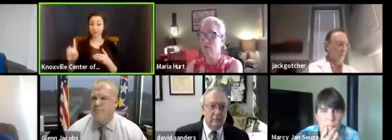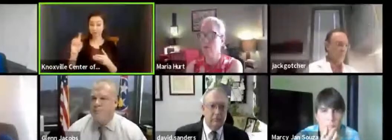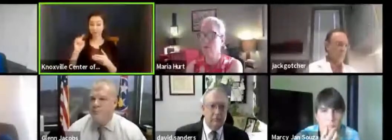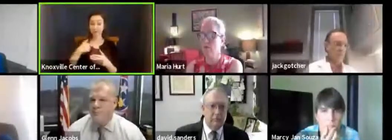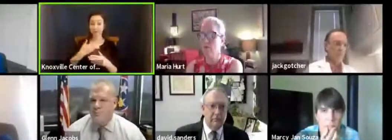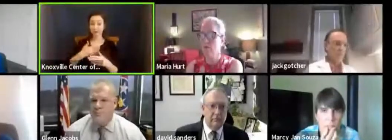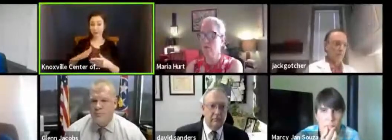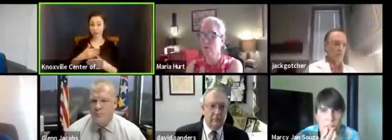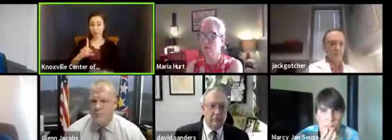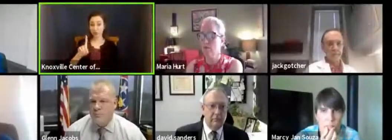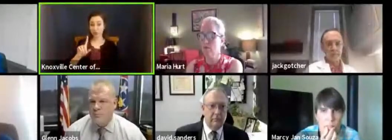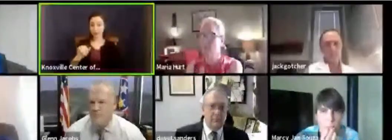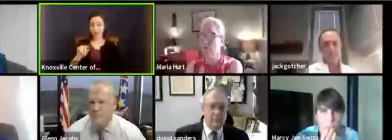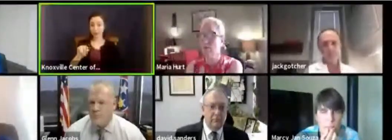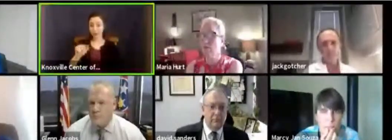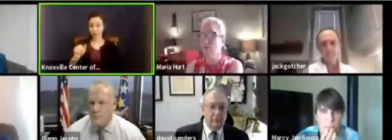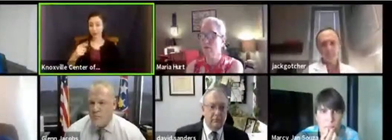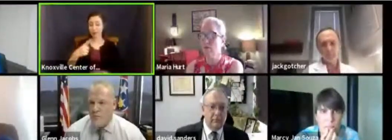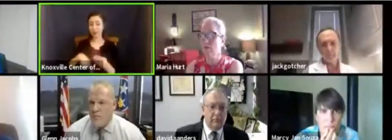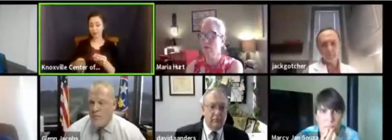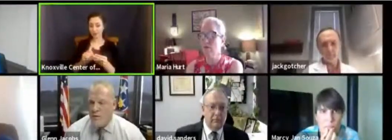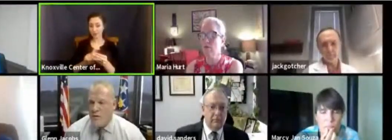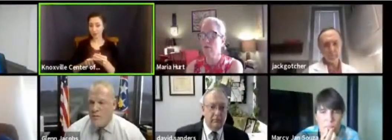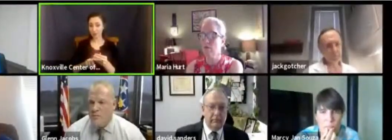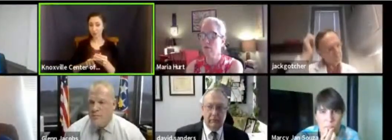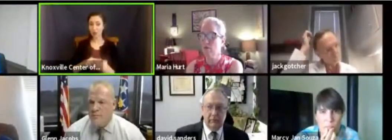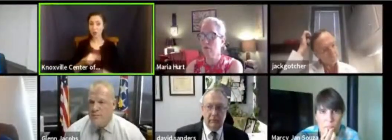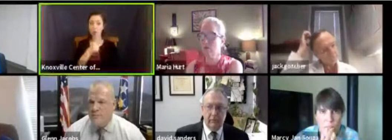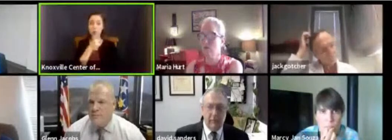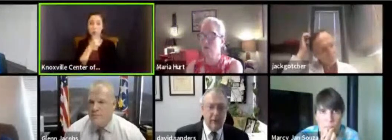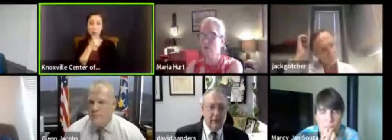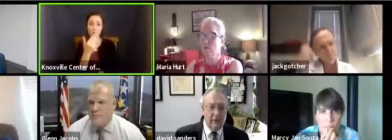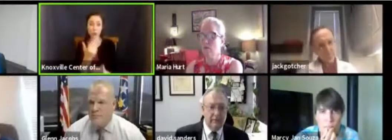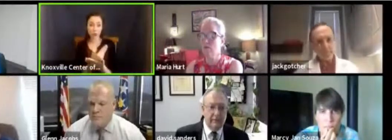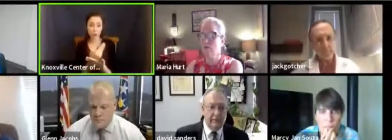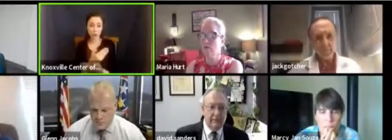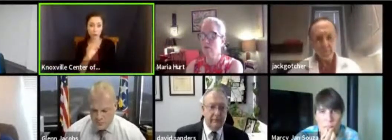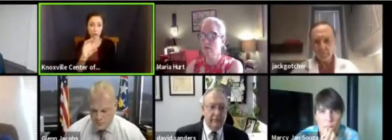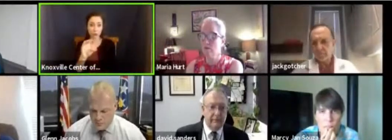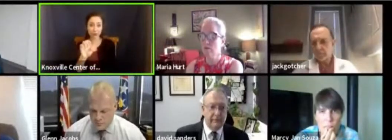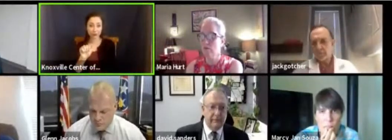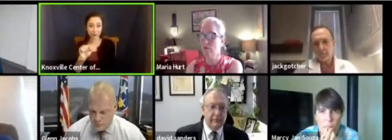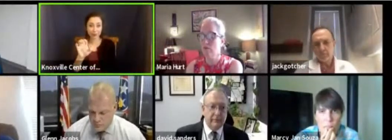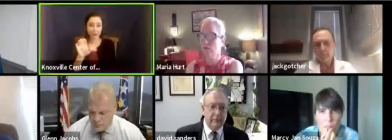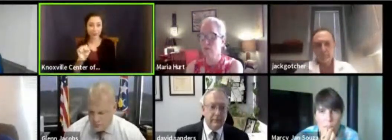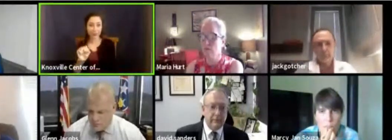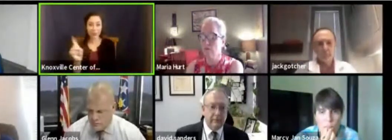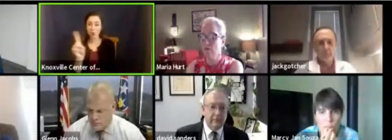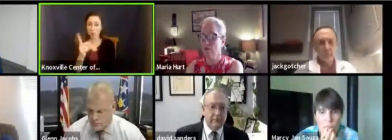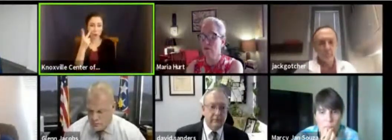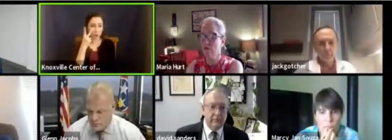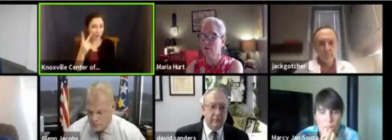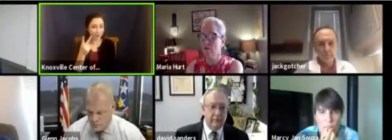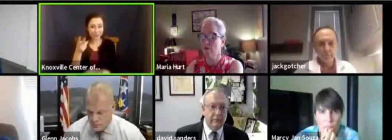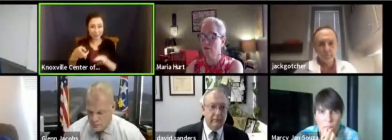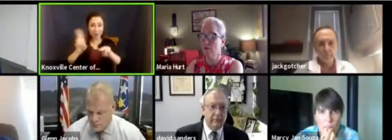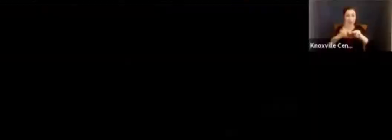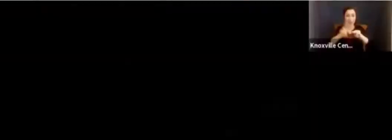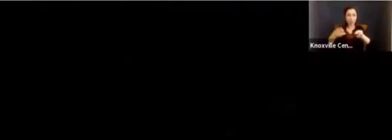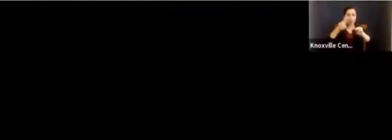some data about who are our new cases and where are we seeing those